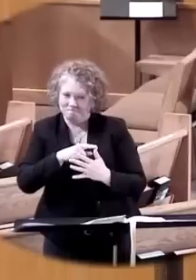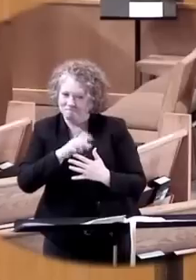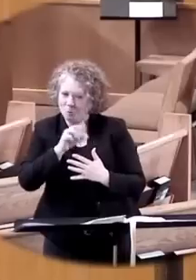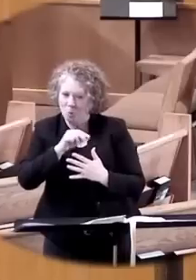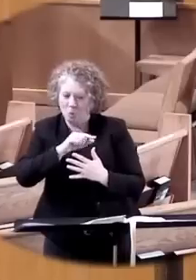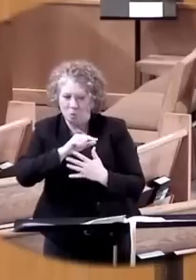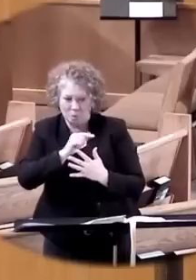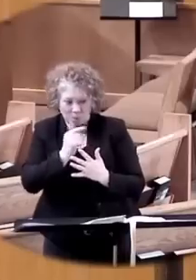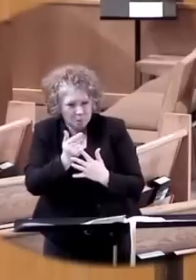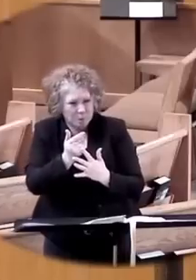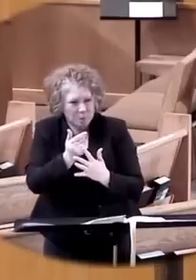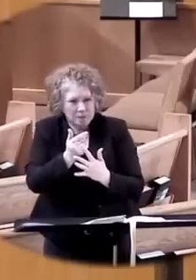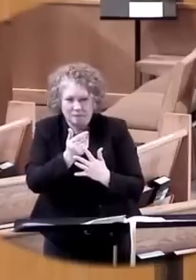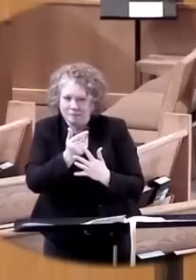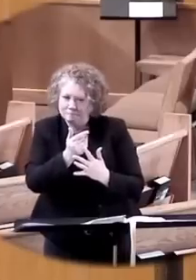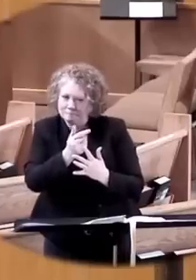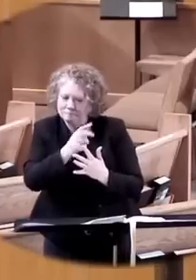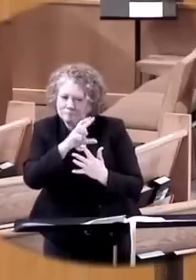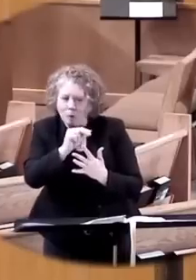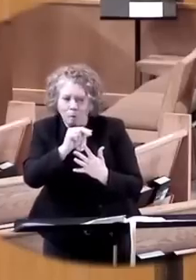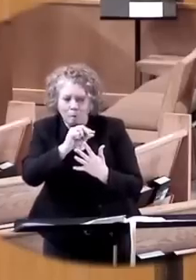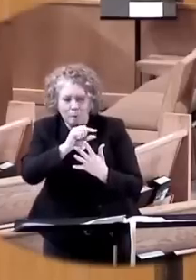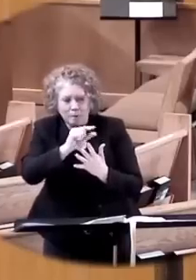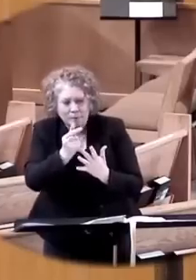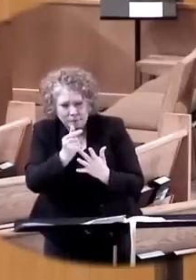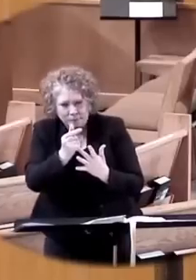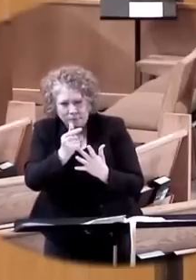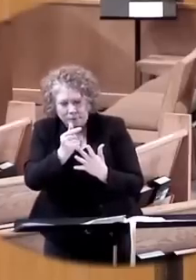through each of the other 7 sons who are there.